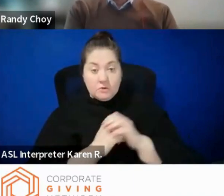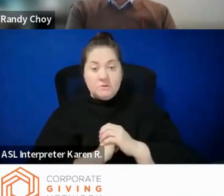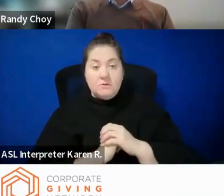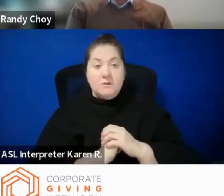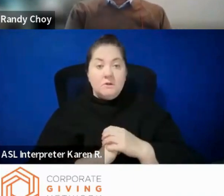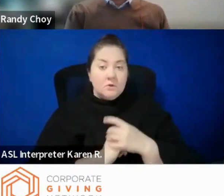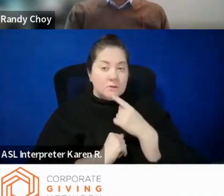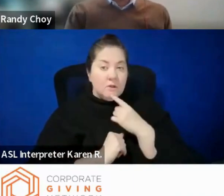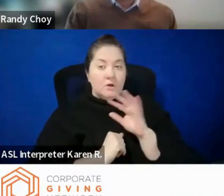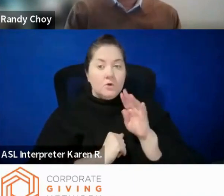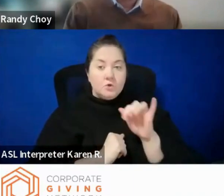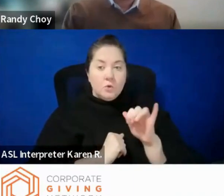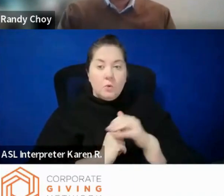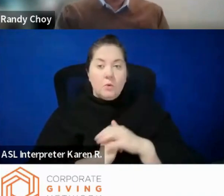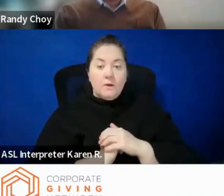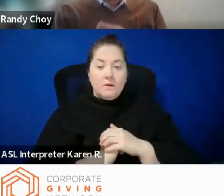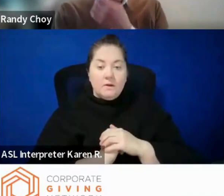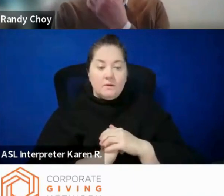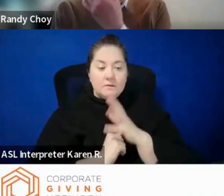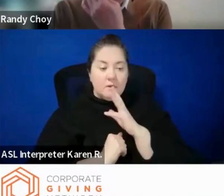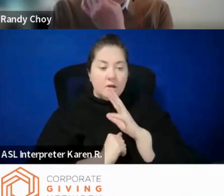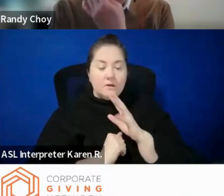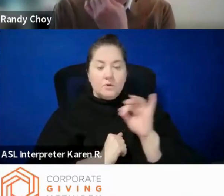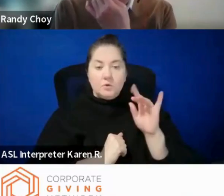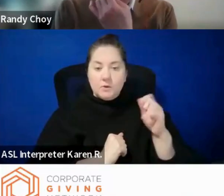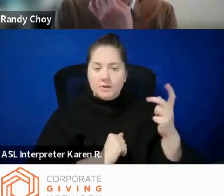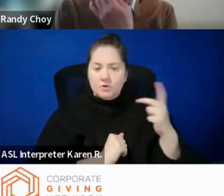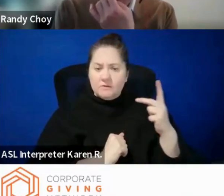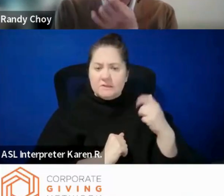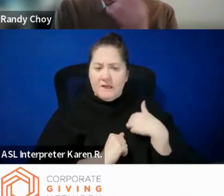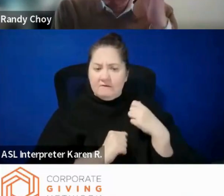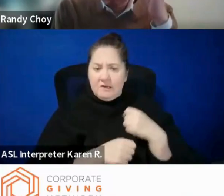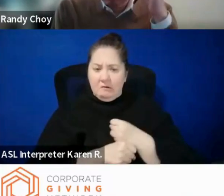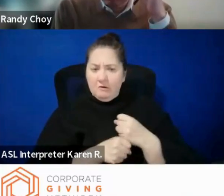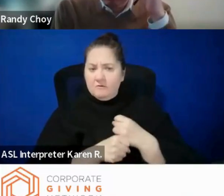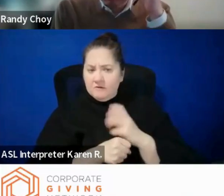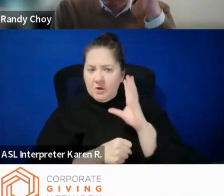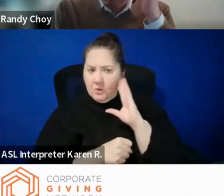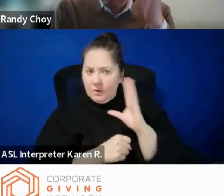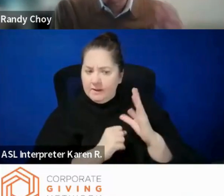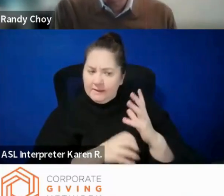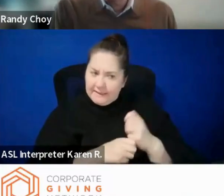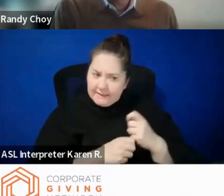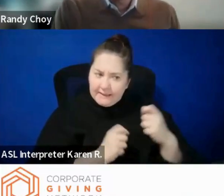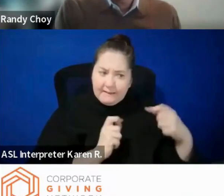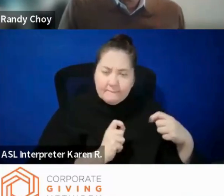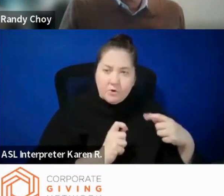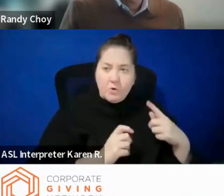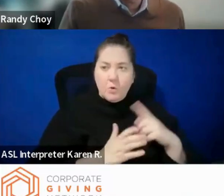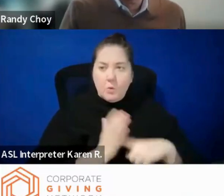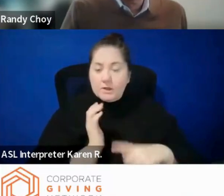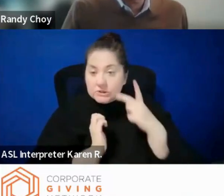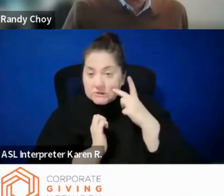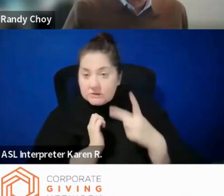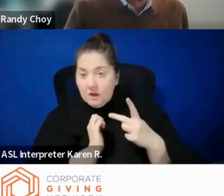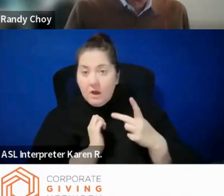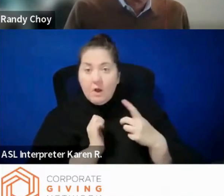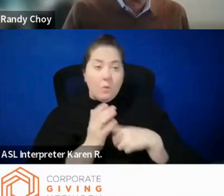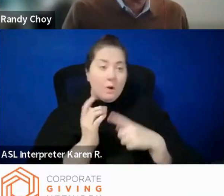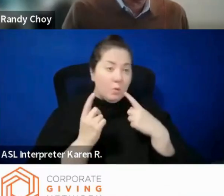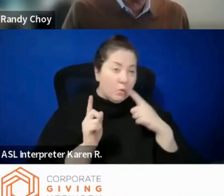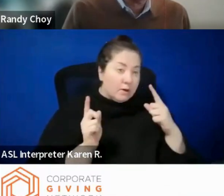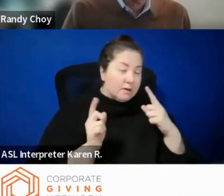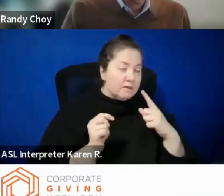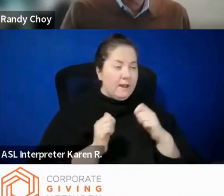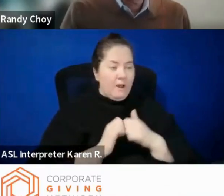said, Joy, just tapping back in with Julia. She and I are having coffee in the next couple of weeks and kind of getting that input from her on what she saw, what was working there,